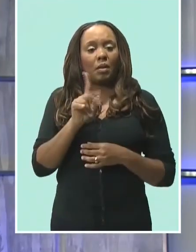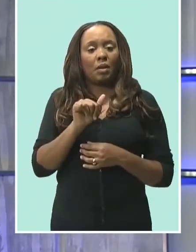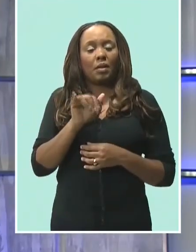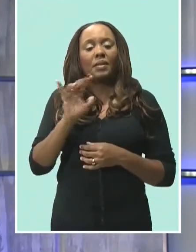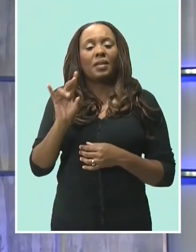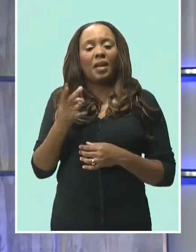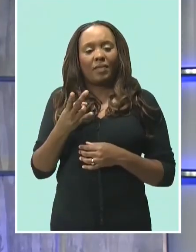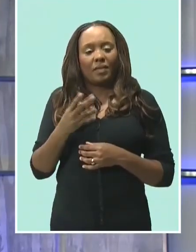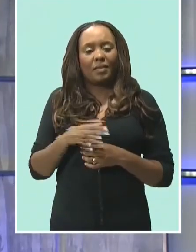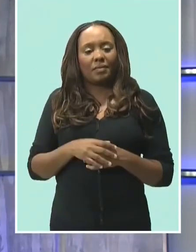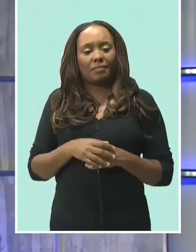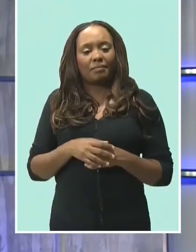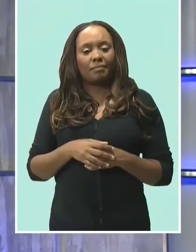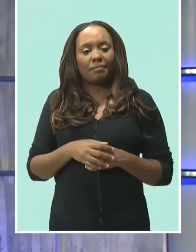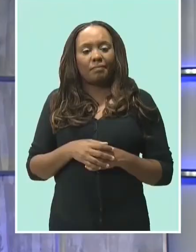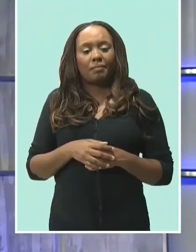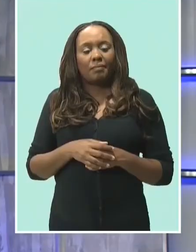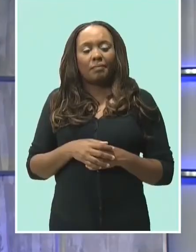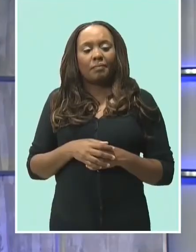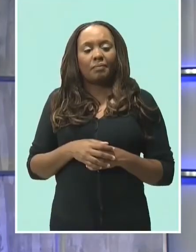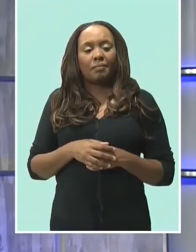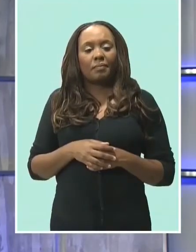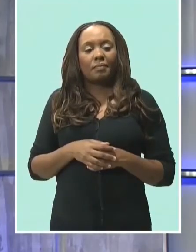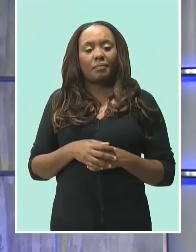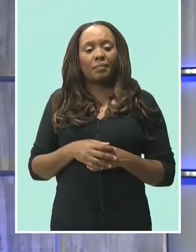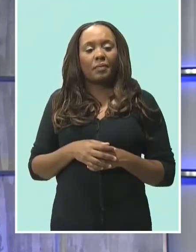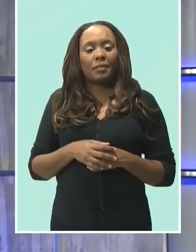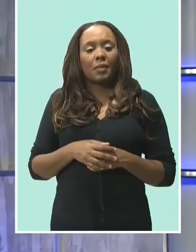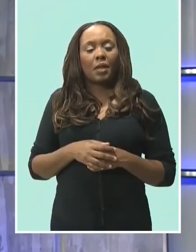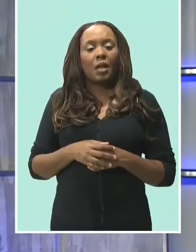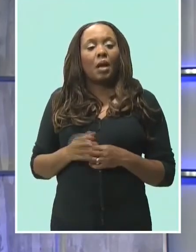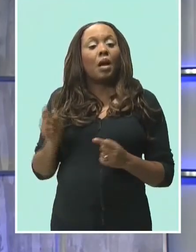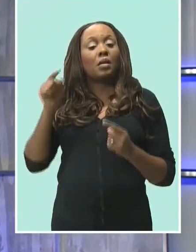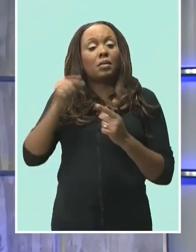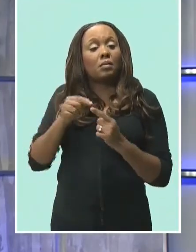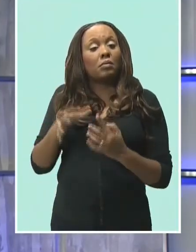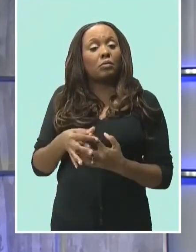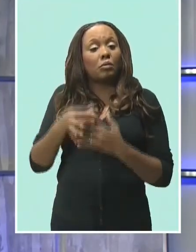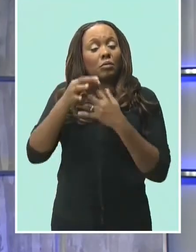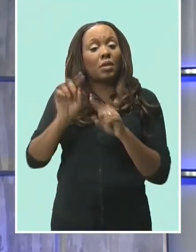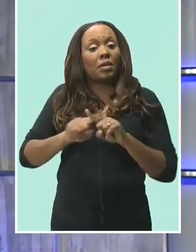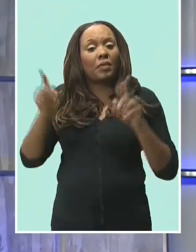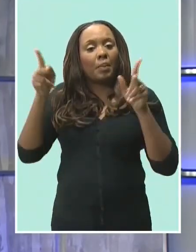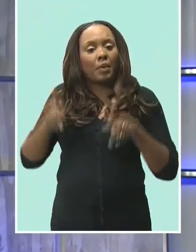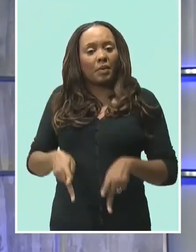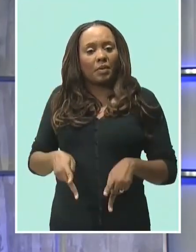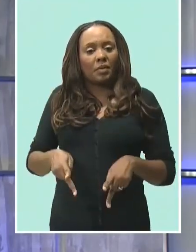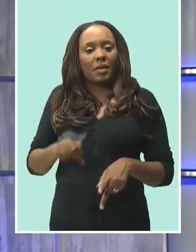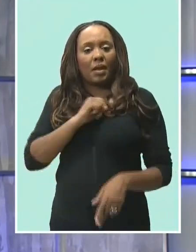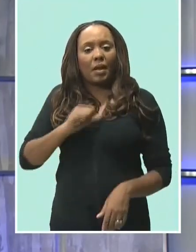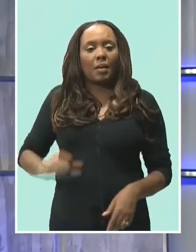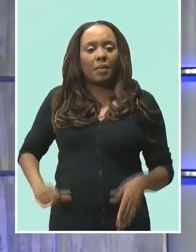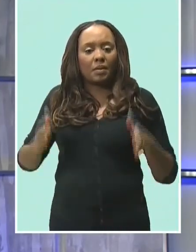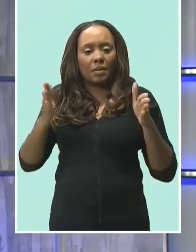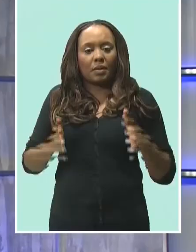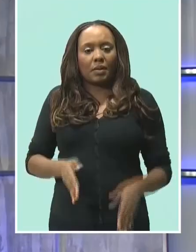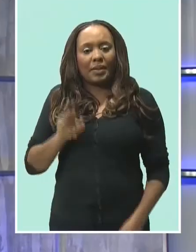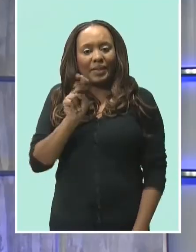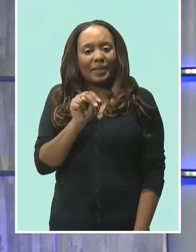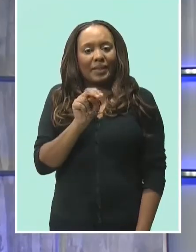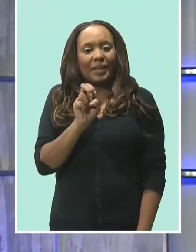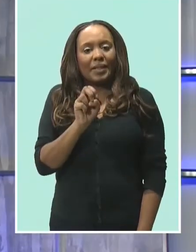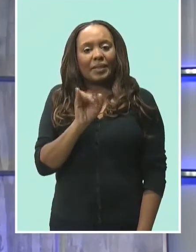end. Following his departure and annual leave and until the appointment of his successor, Ambassador Neil Pierre, the